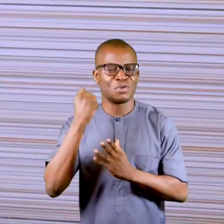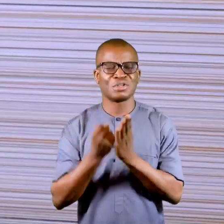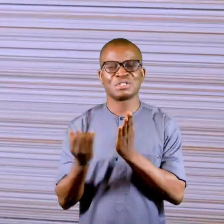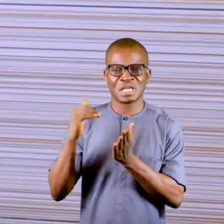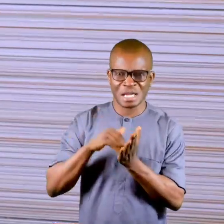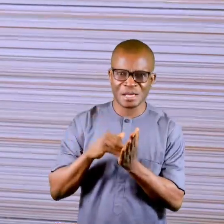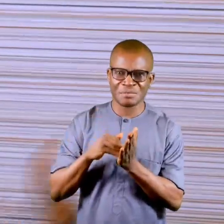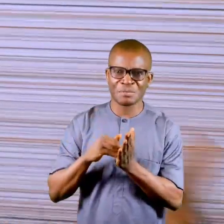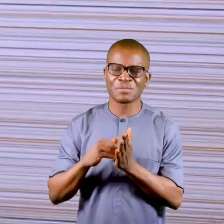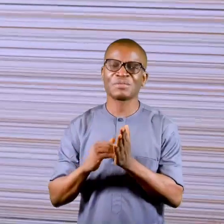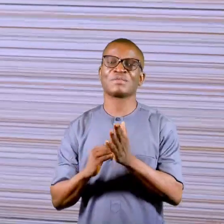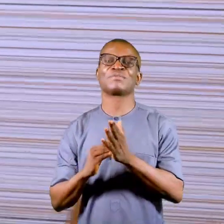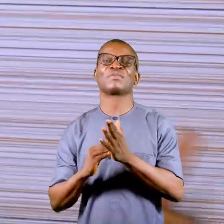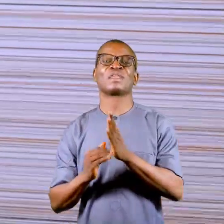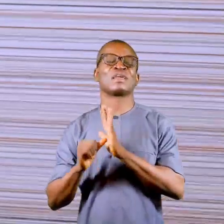was further,